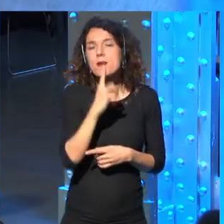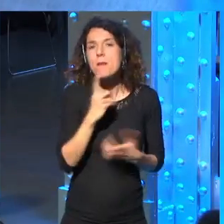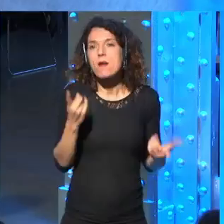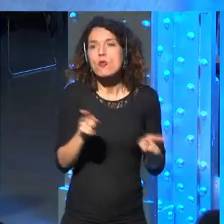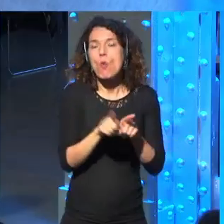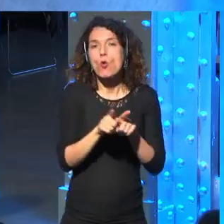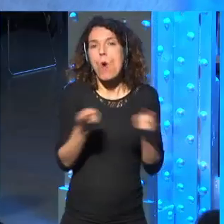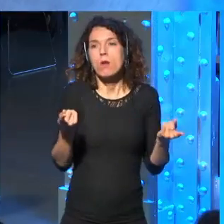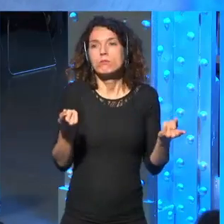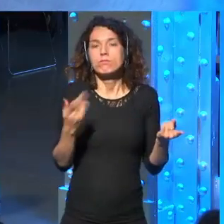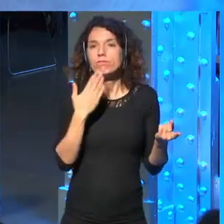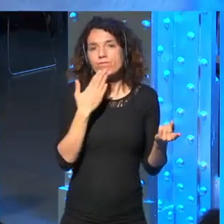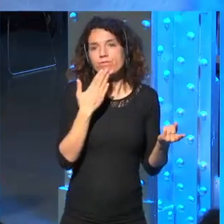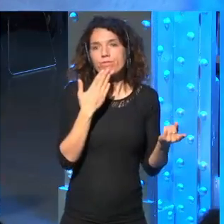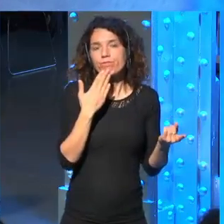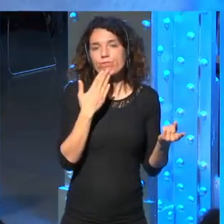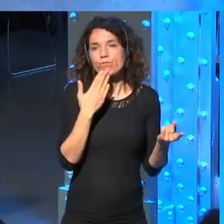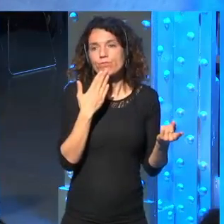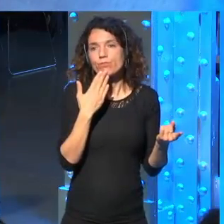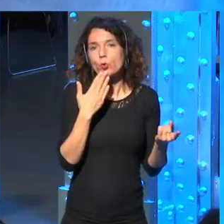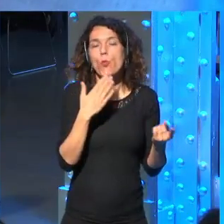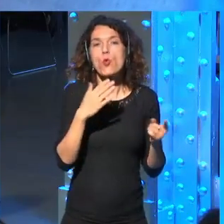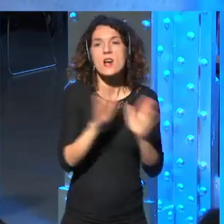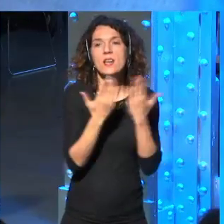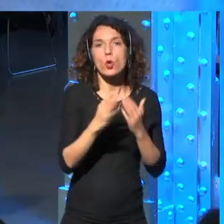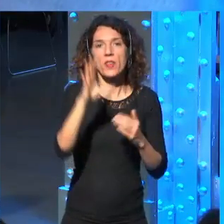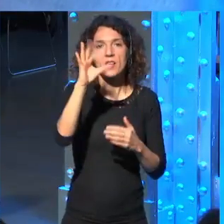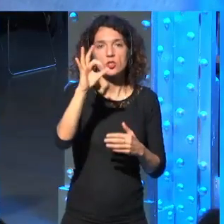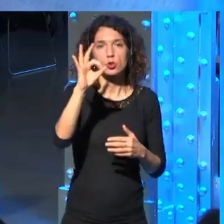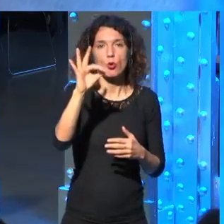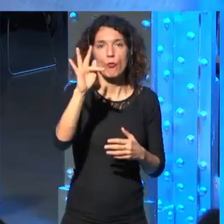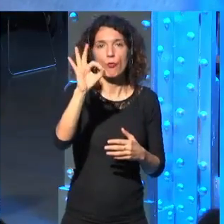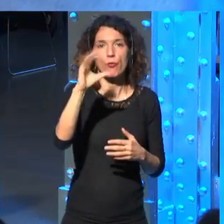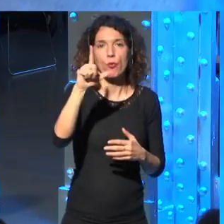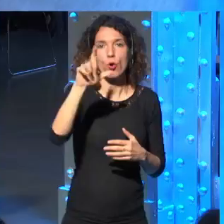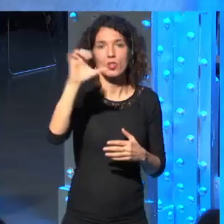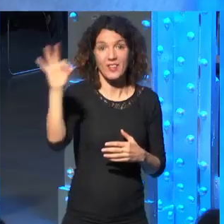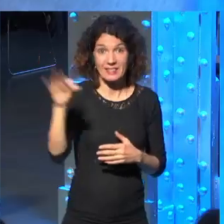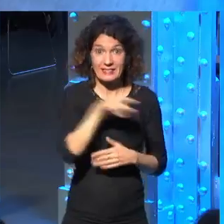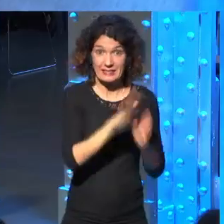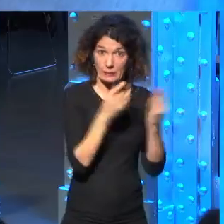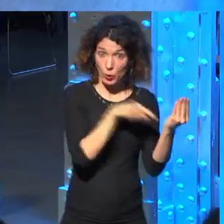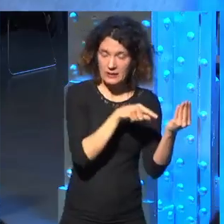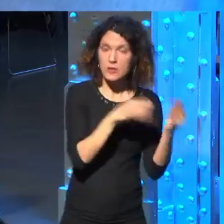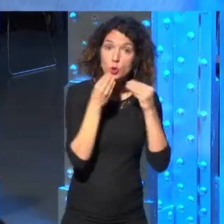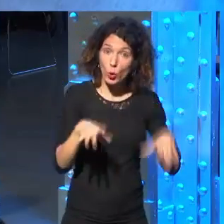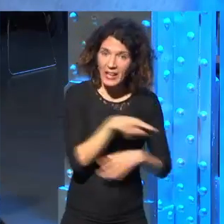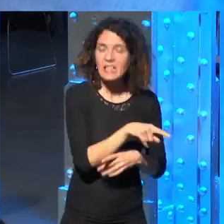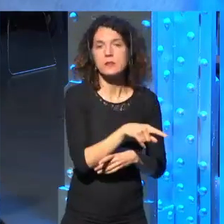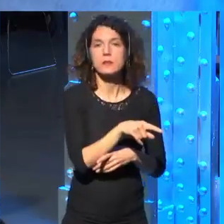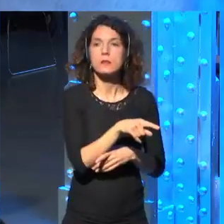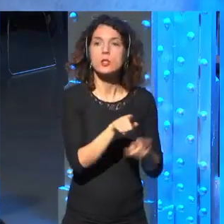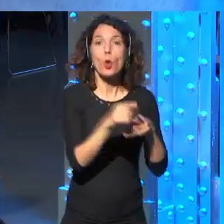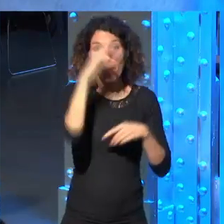Sophocles' Oedipus Rex. The only difference was, this time, it's not the son killing the father, but the